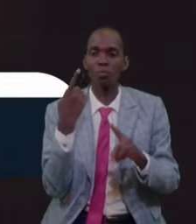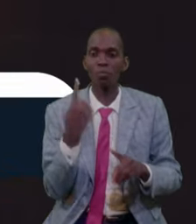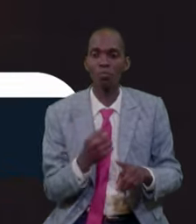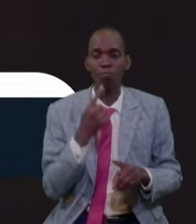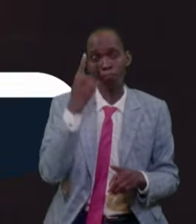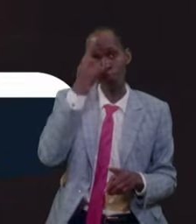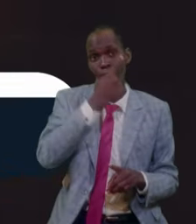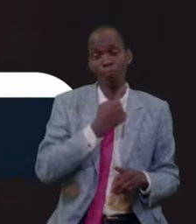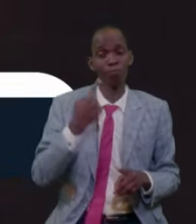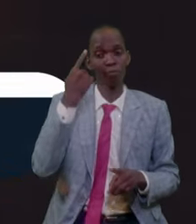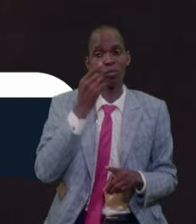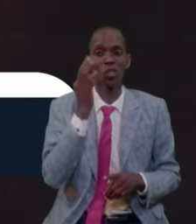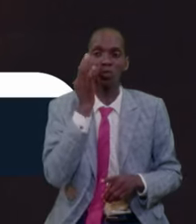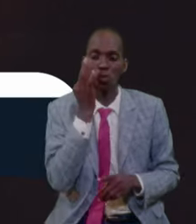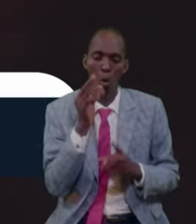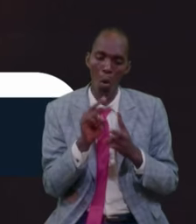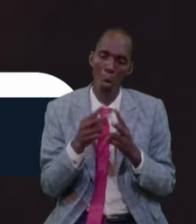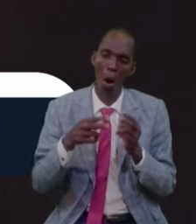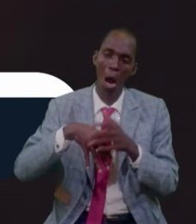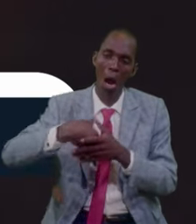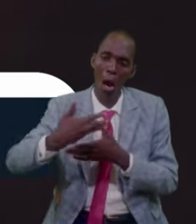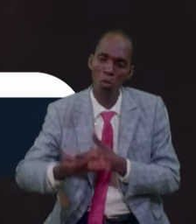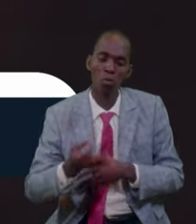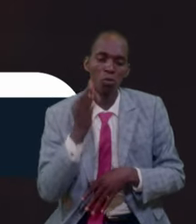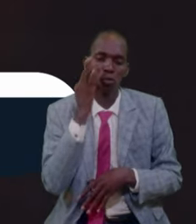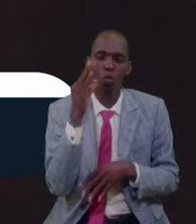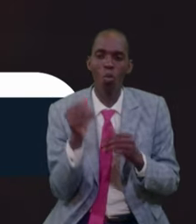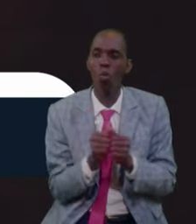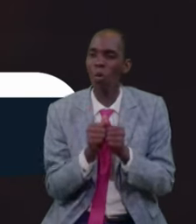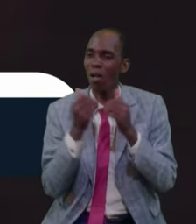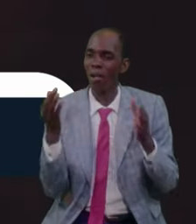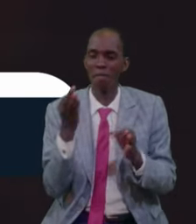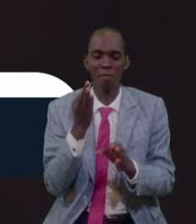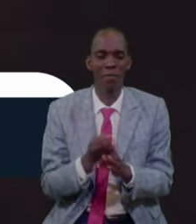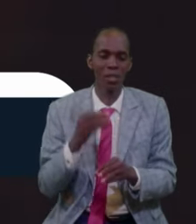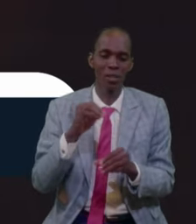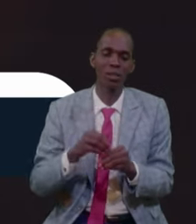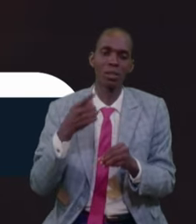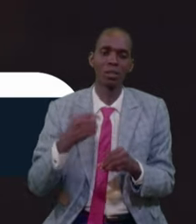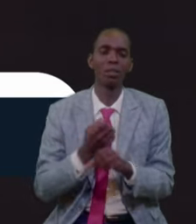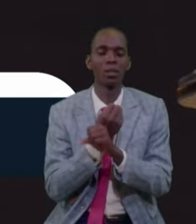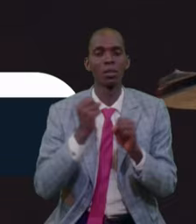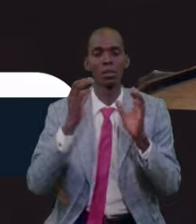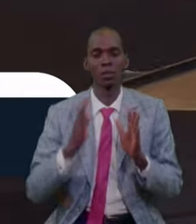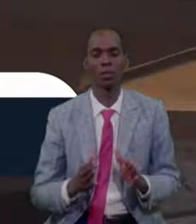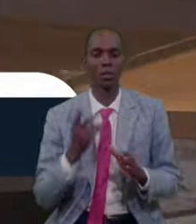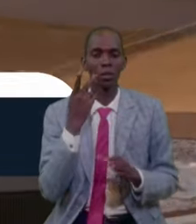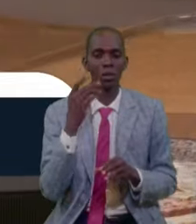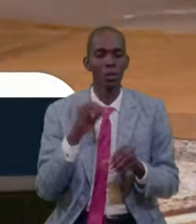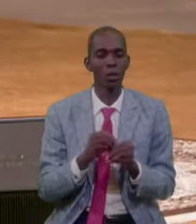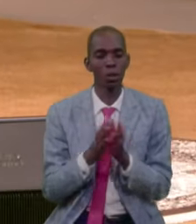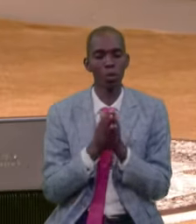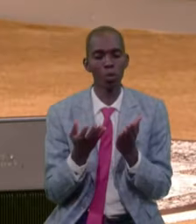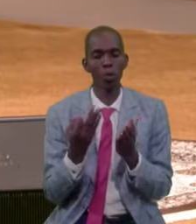superficial fruit without faith in the Savior. It tells us in Hosea